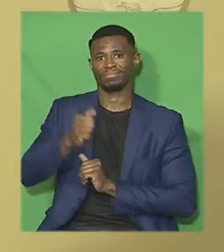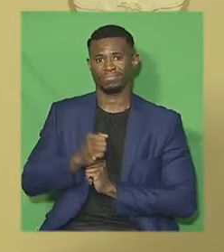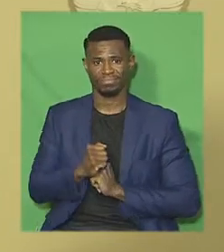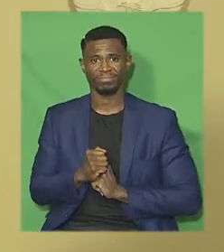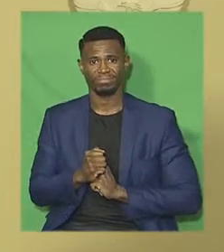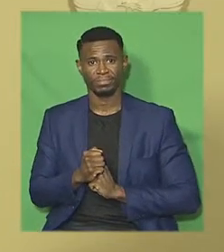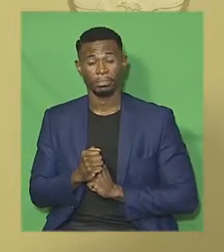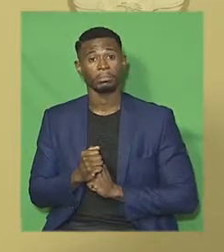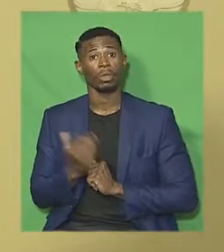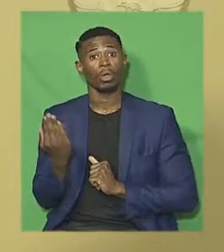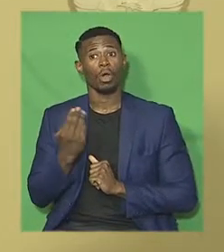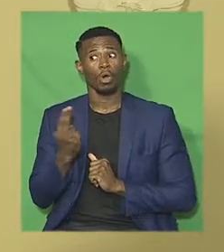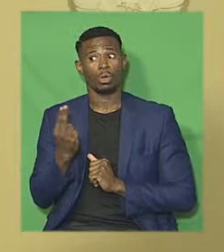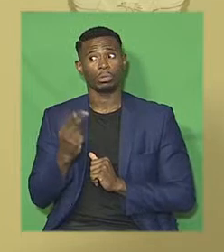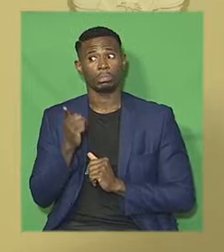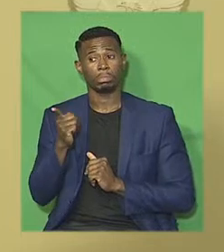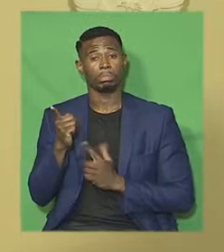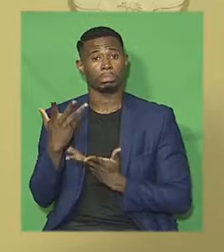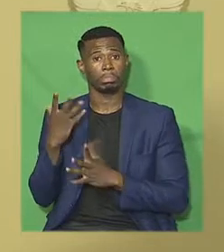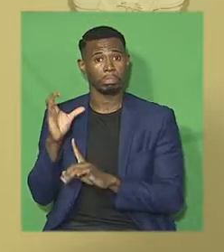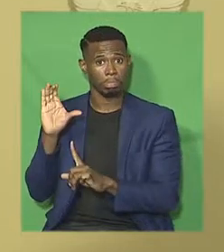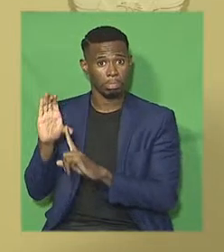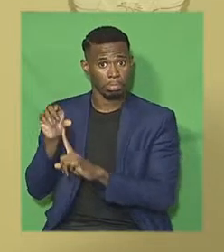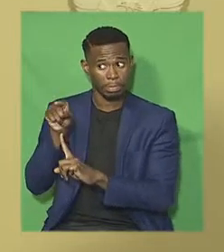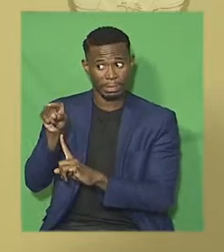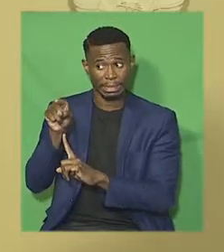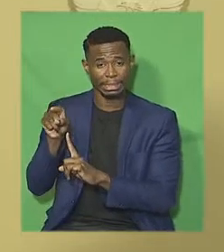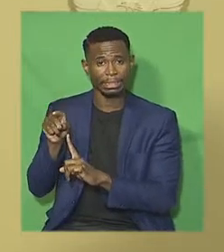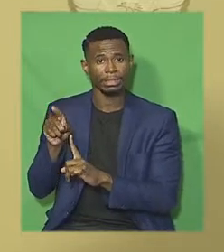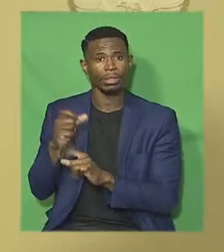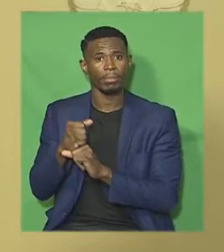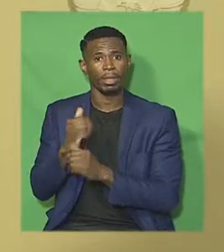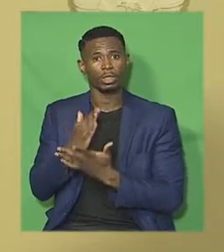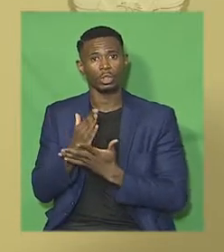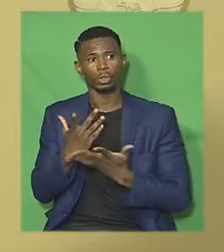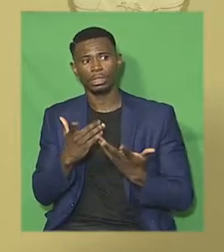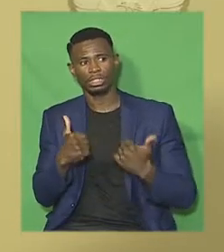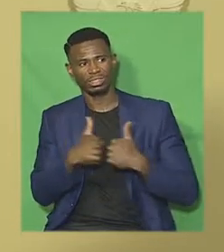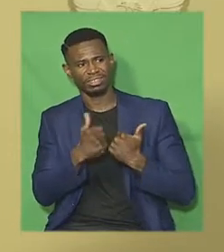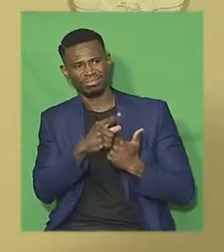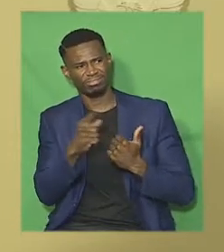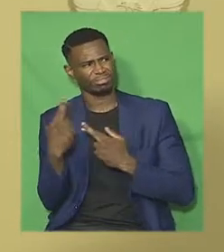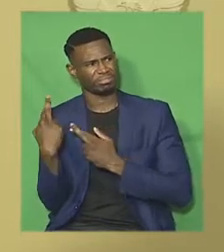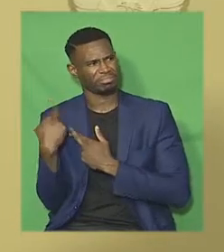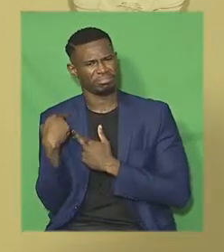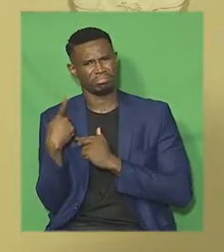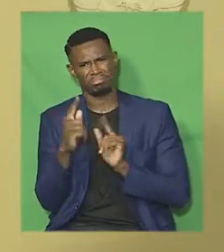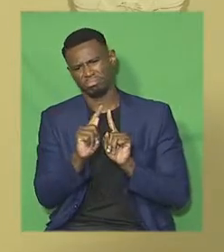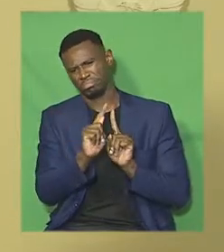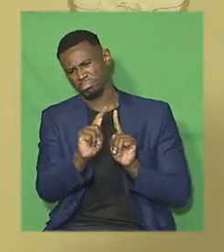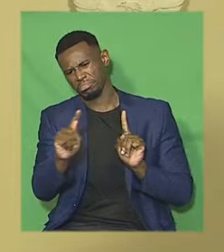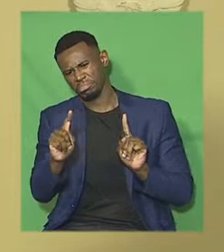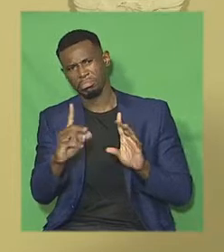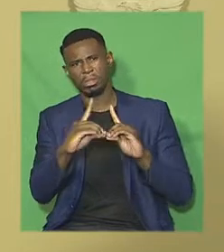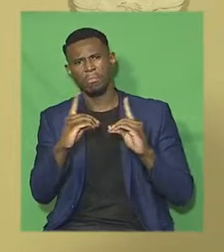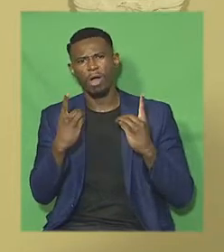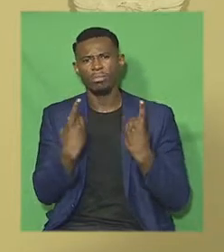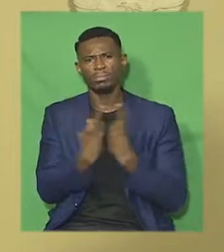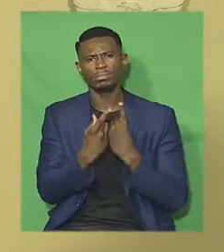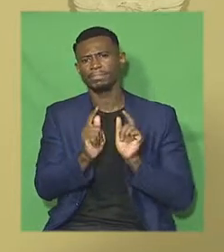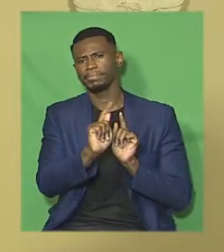of fragmentation of responsibility across various